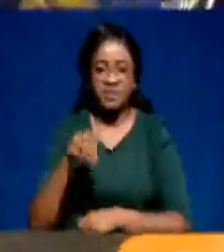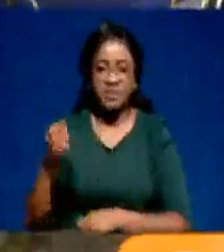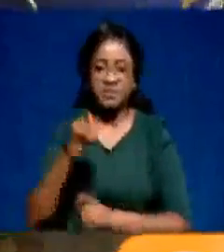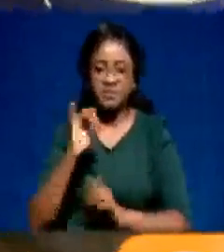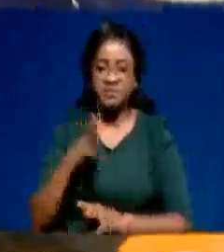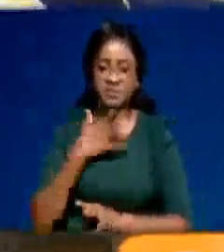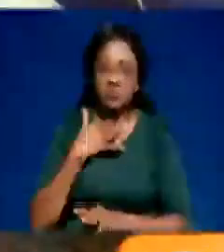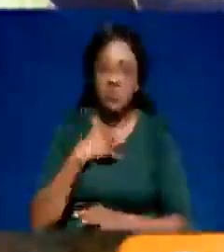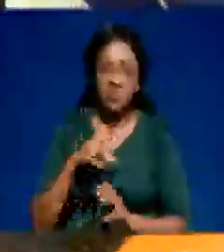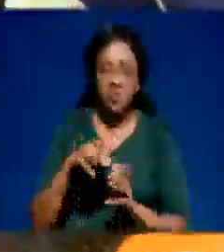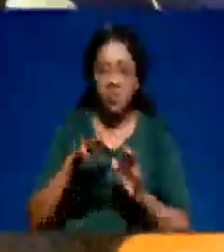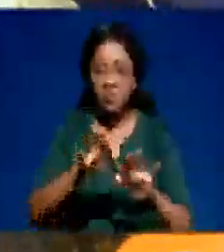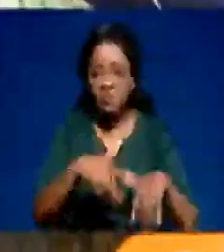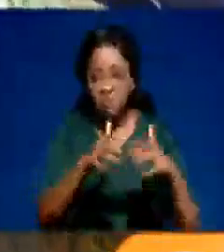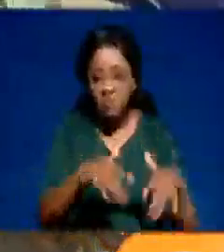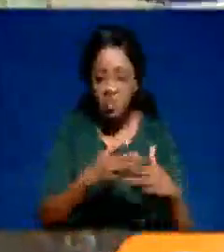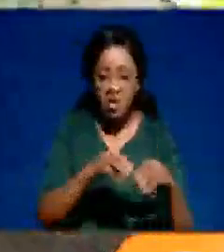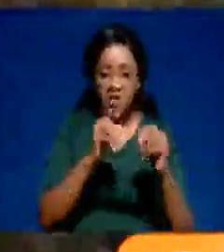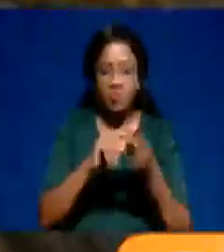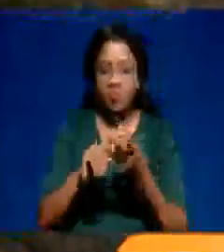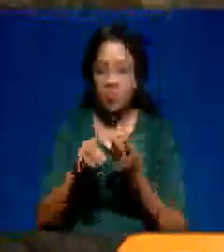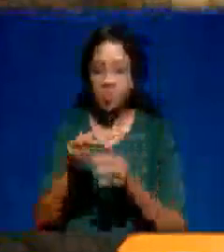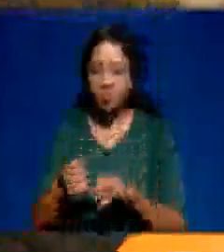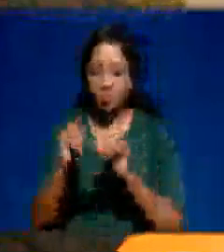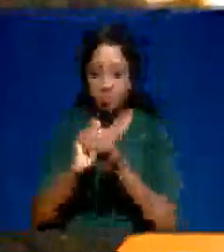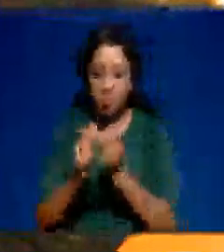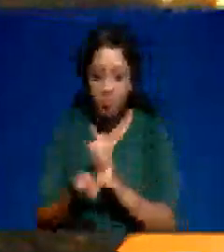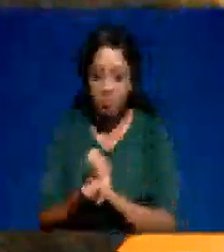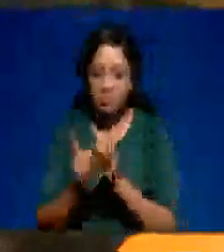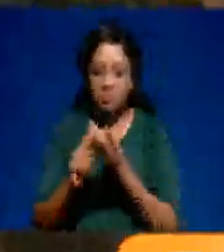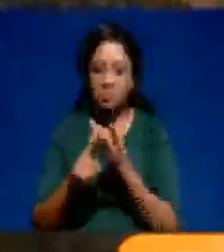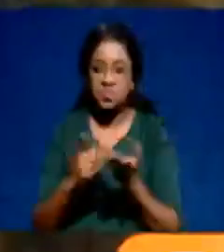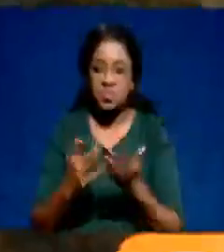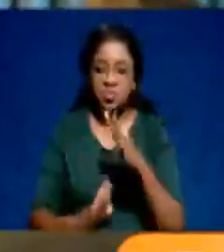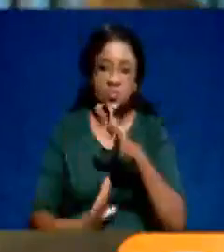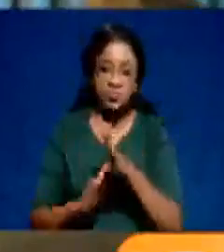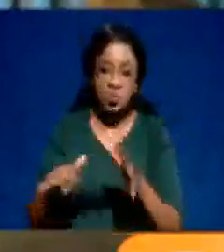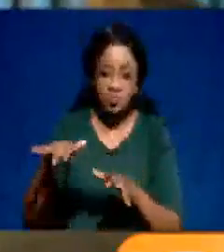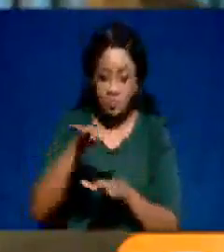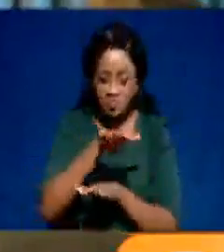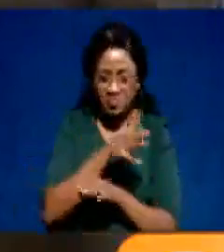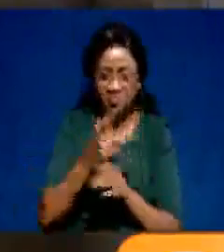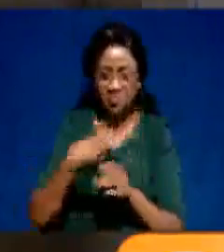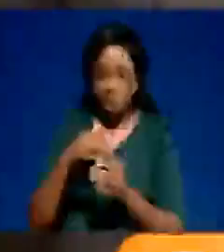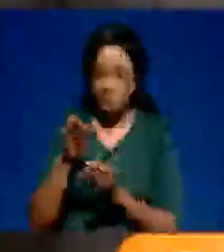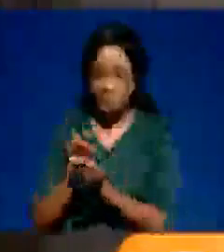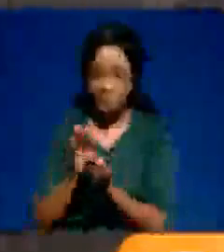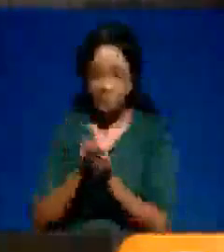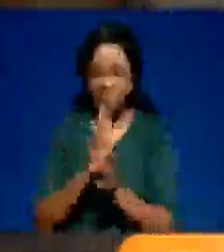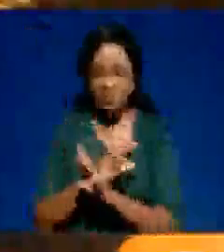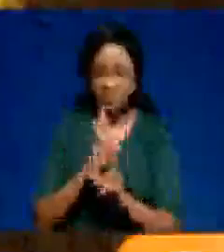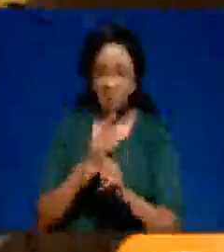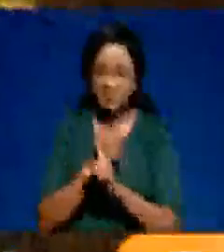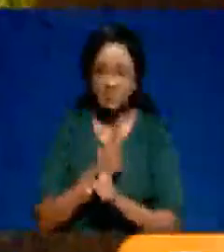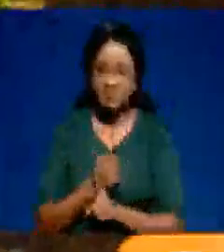make a planting fertilizer, we want to make a soil amender, or we want to make a top dressing fertilizer, we package it ready for the